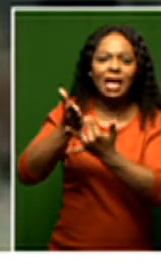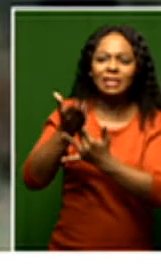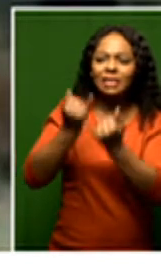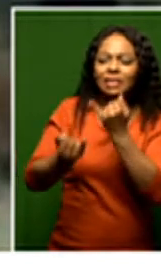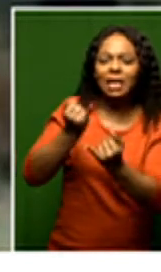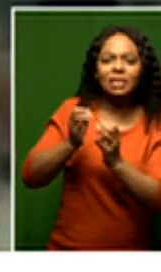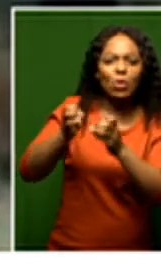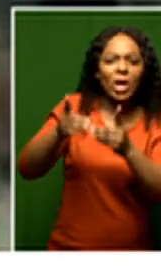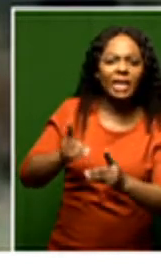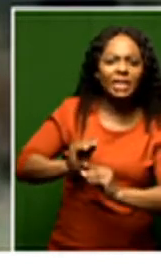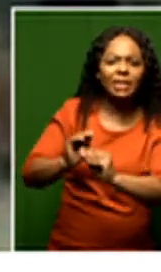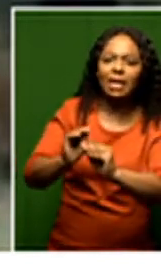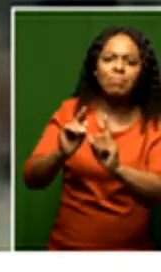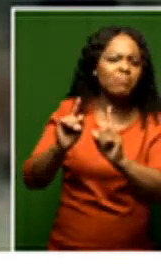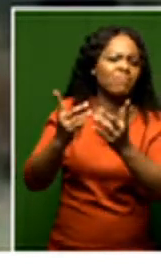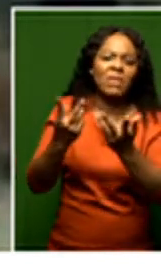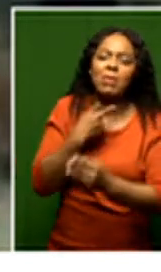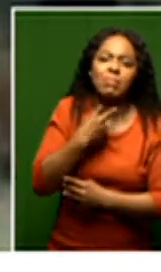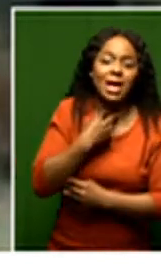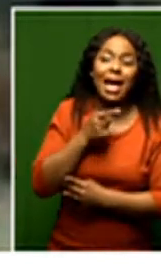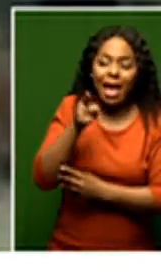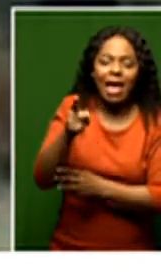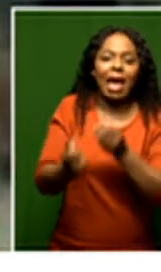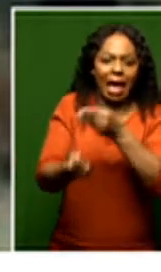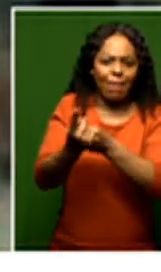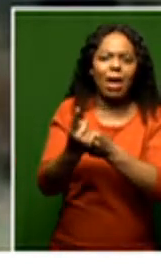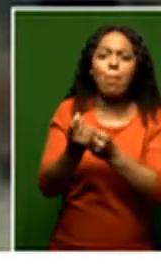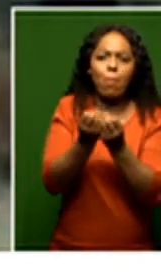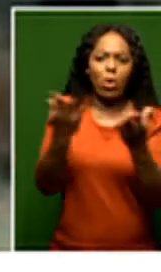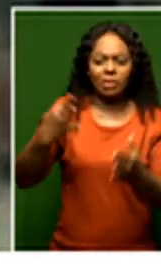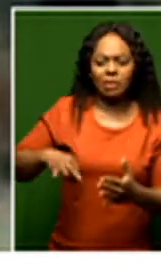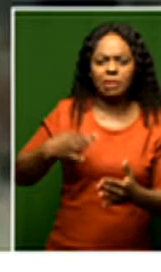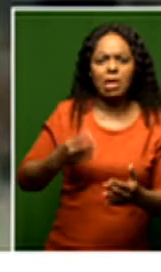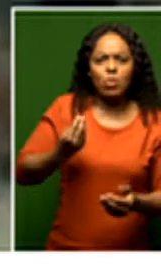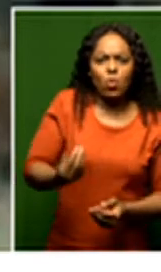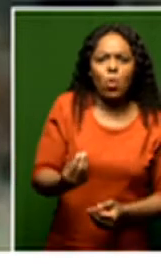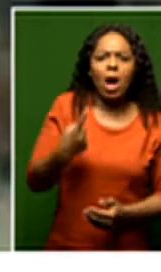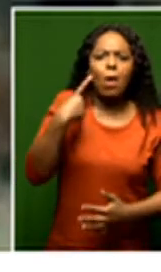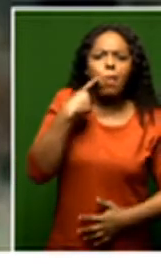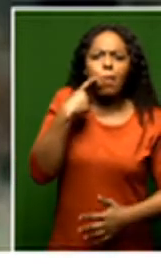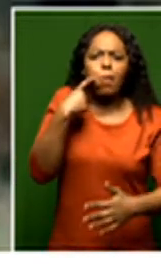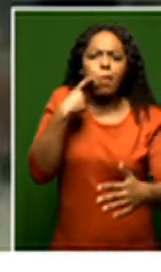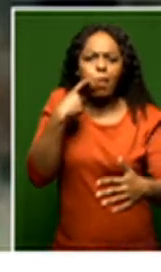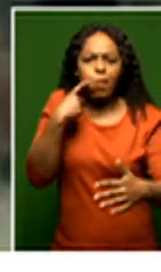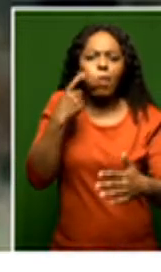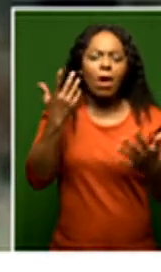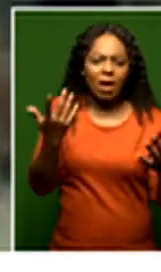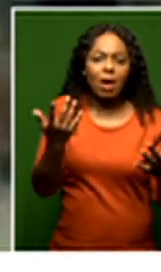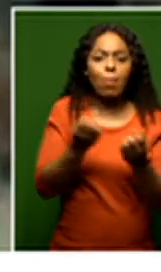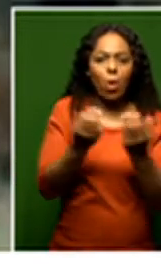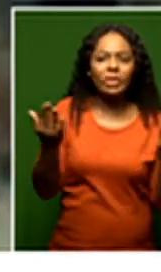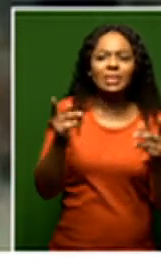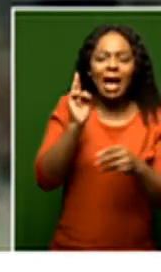so teenage pregnancies came about. And somehow women seem to be more affected on a